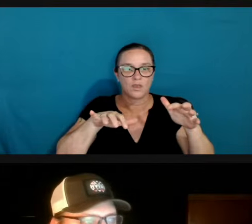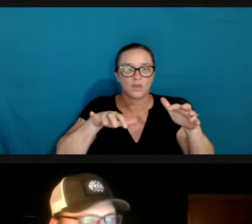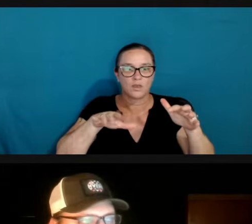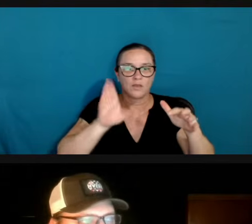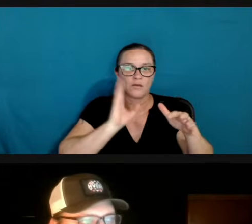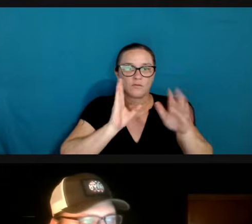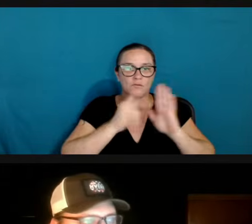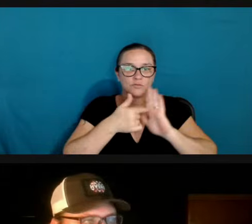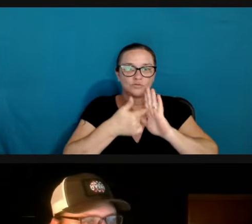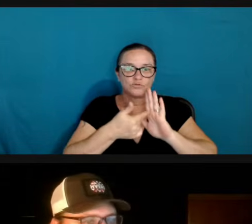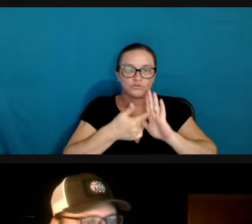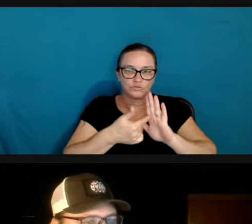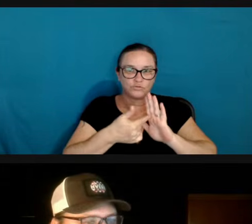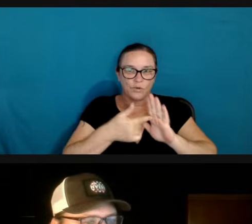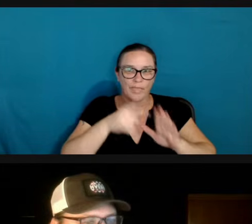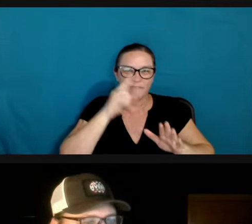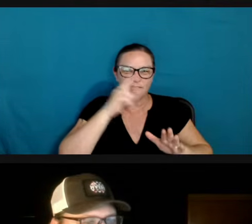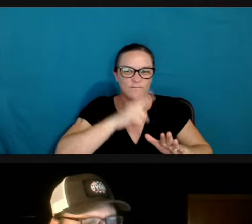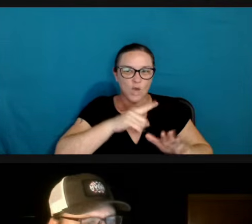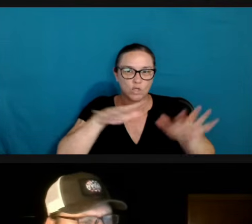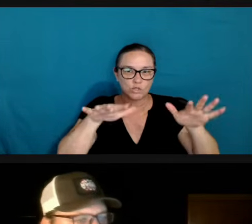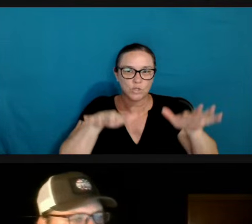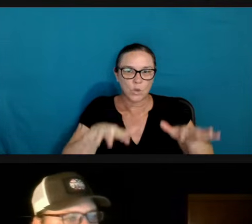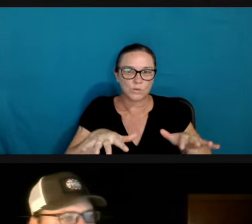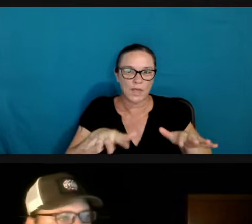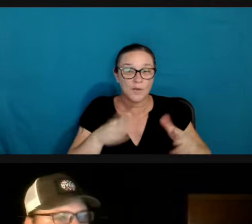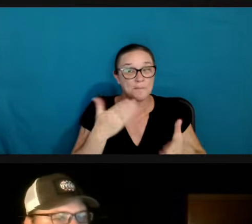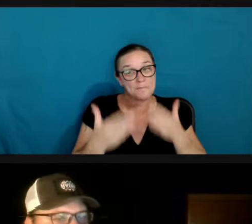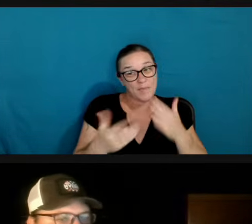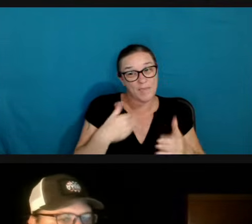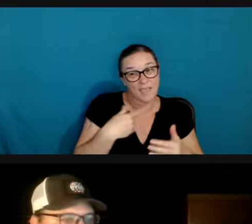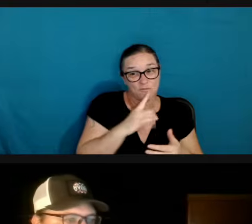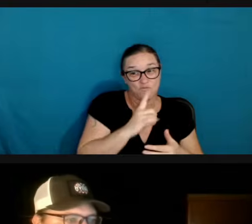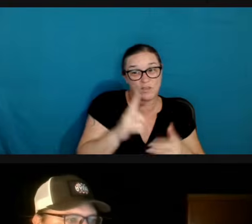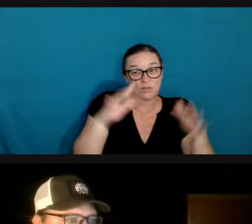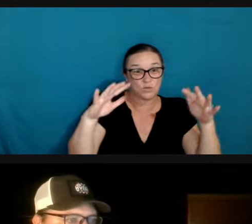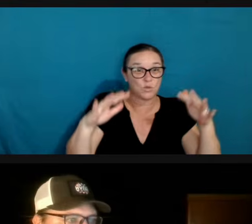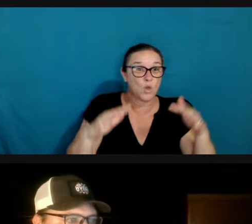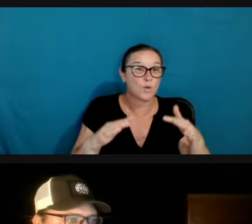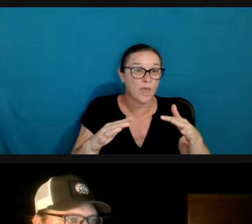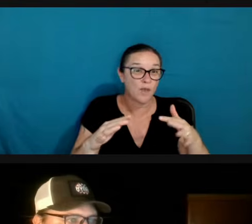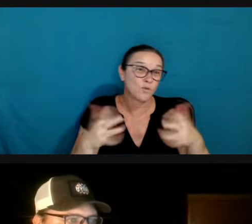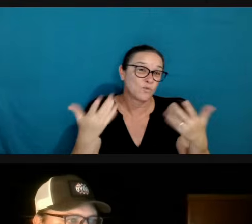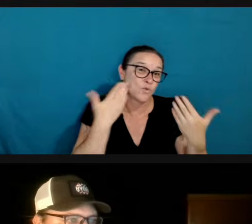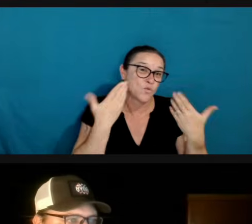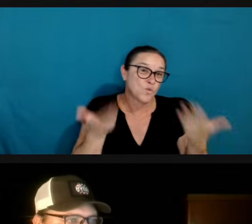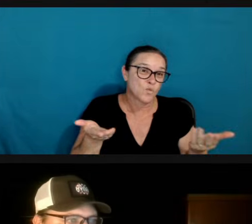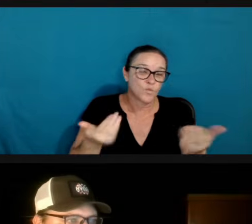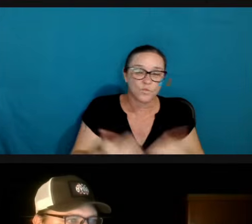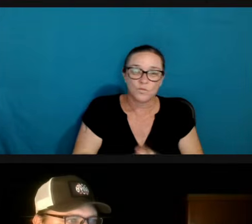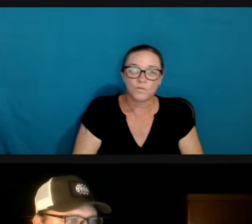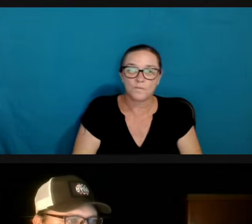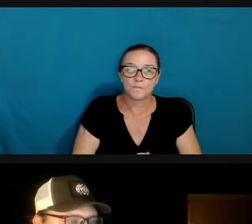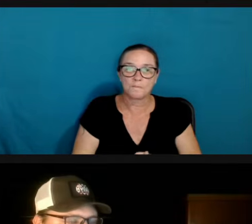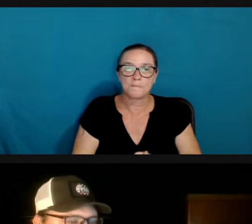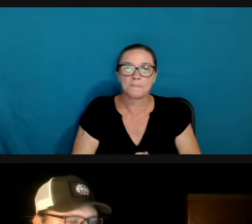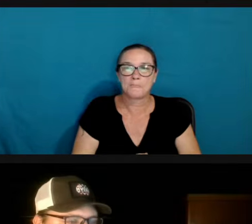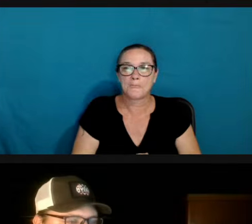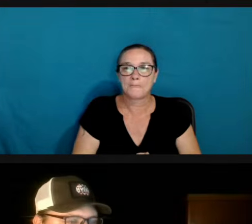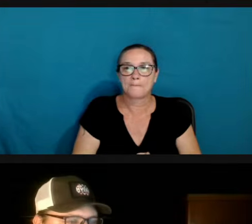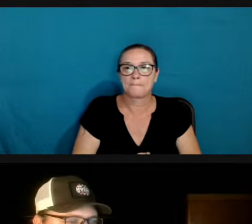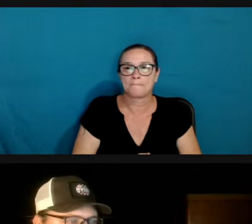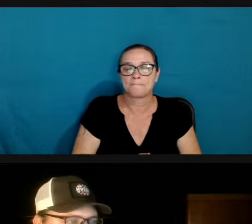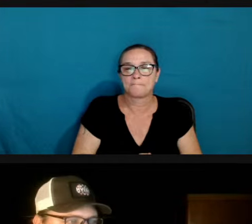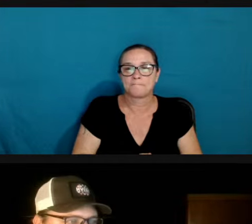showing a false slowdown, and maybe there is some real slowdown happening because of that deflation inflation cycle. Hard to pick all that apart, but those are all